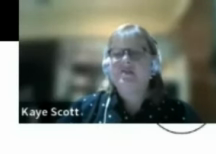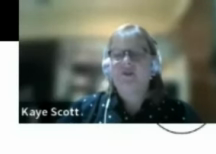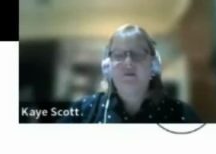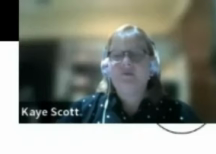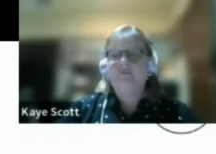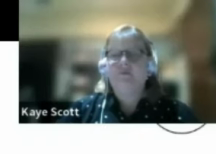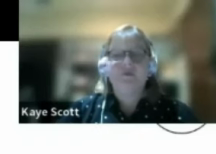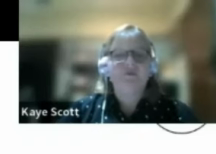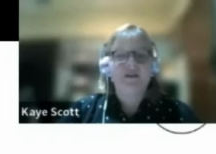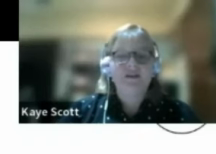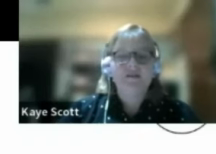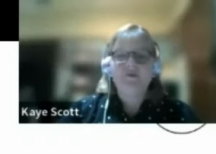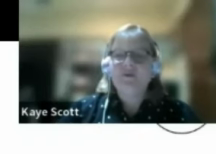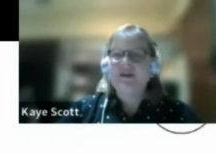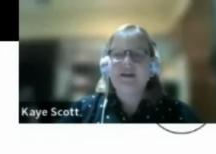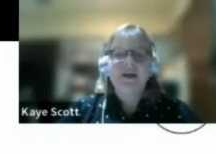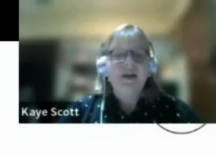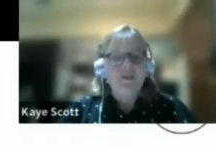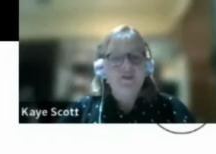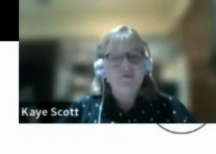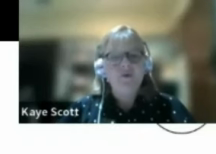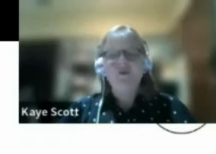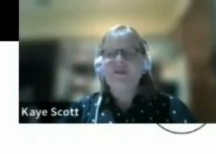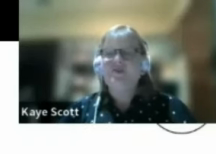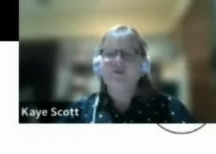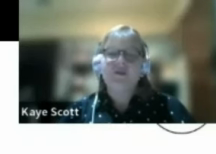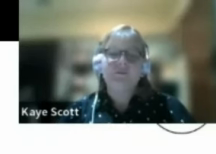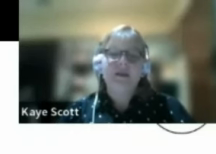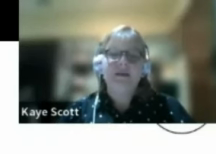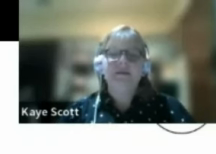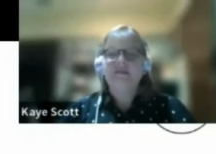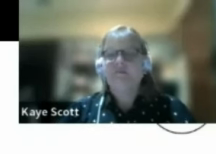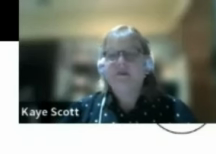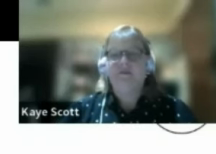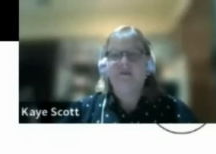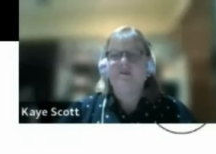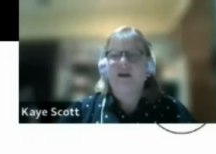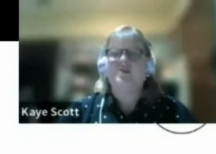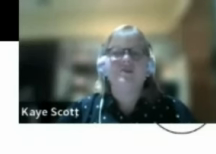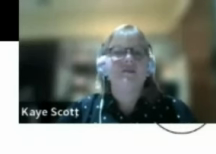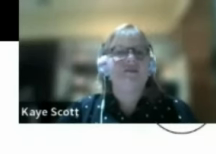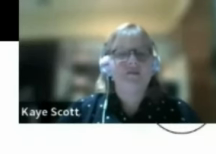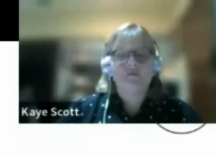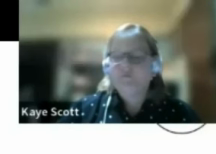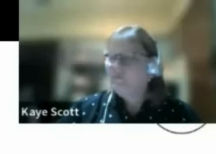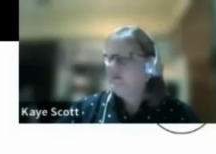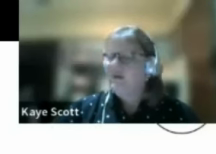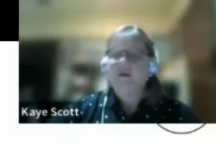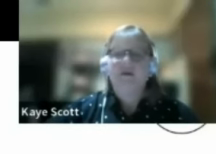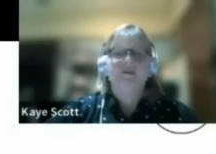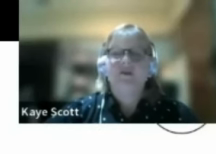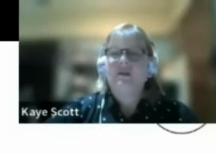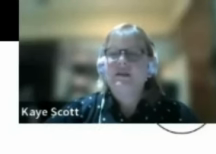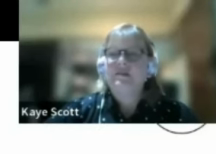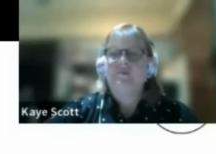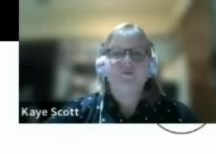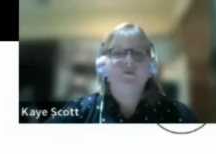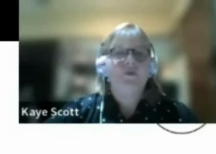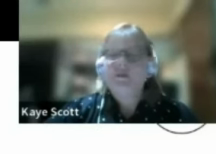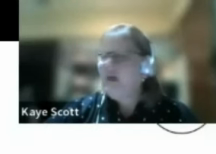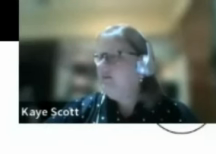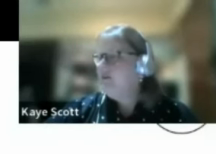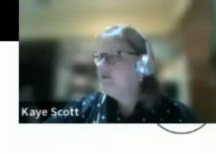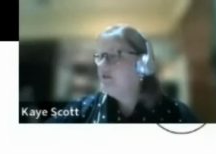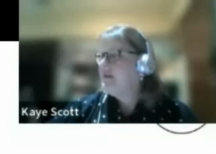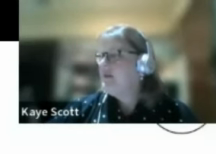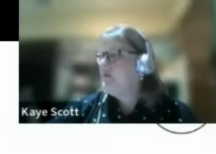has described so beautifully this morning that they were using during peer-to-peer interactions. So let's move forward